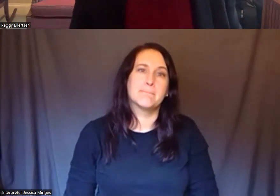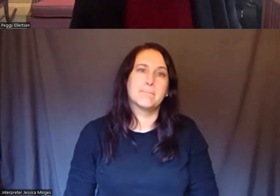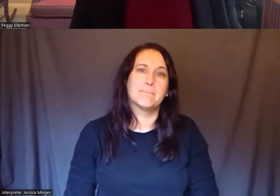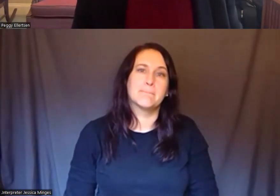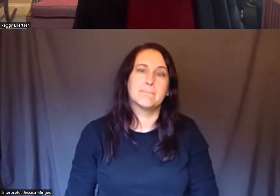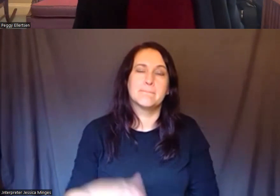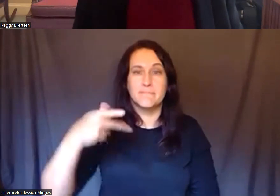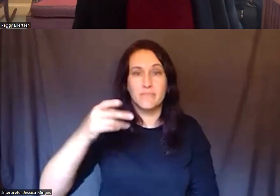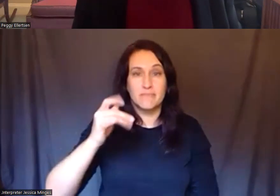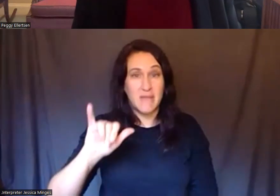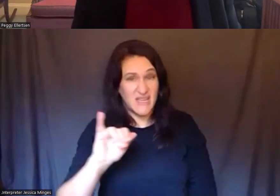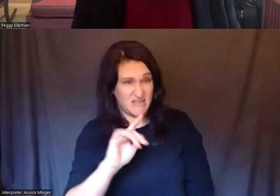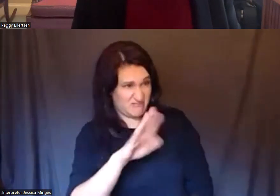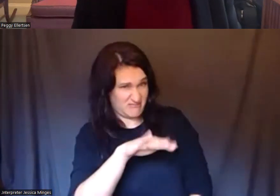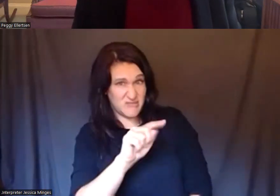Tony, do you want to take that?